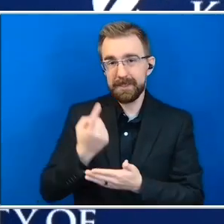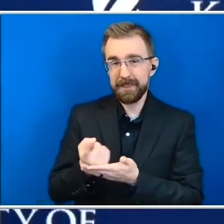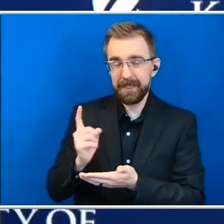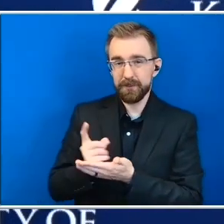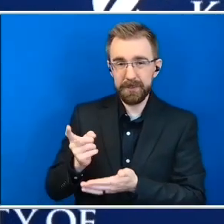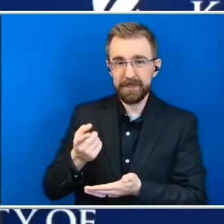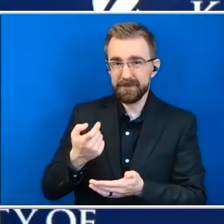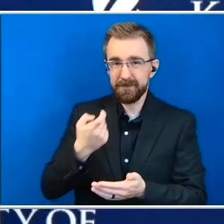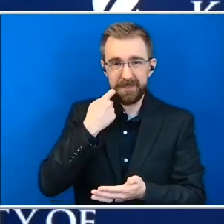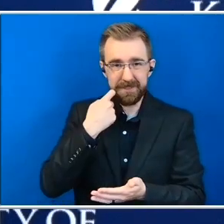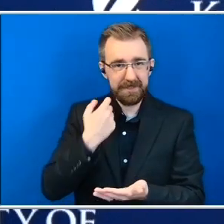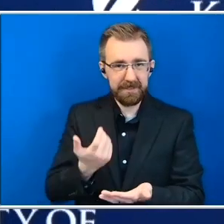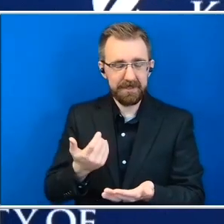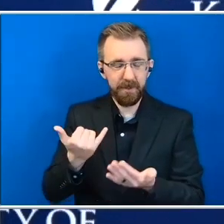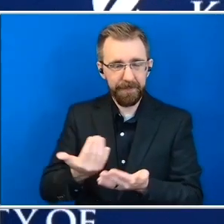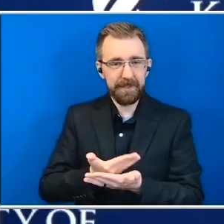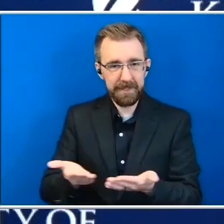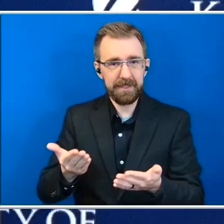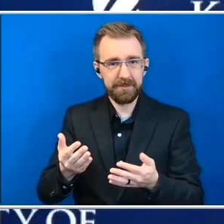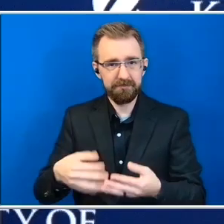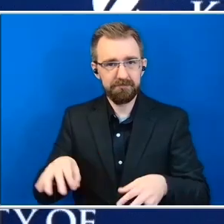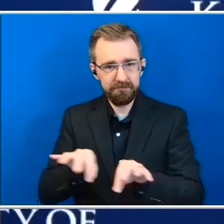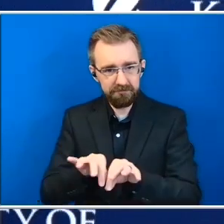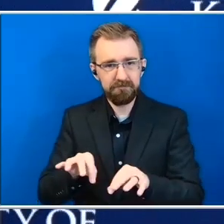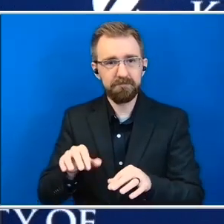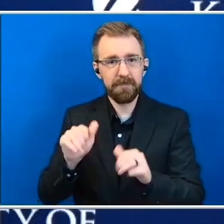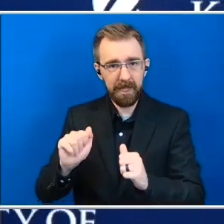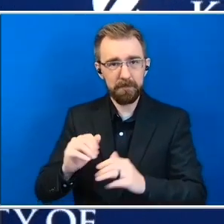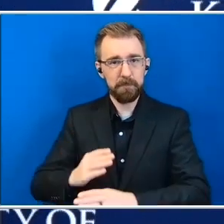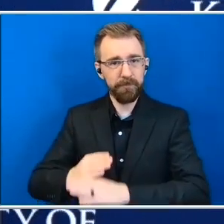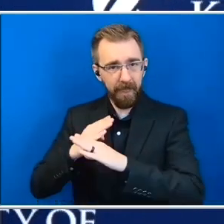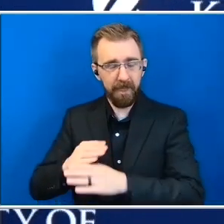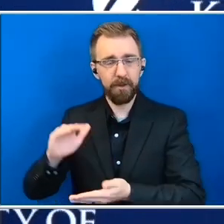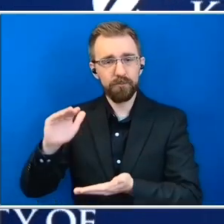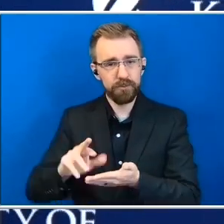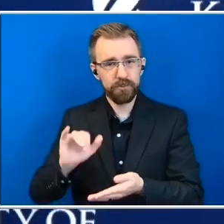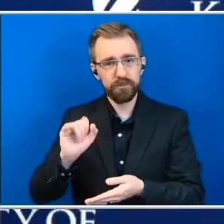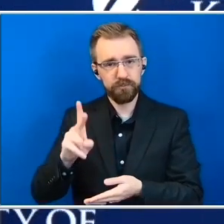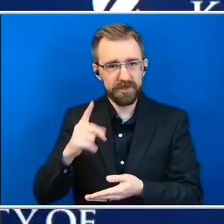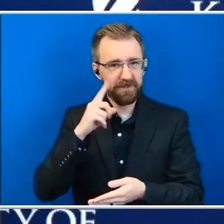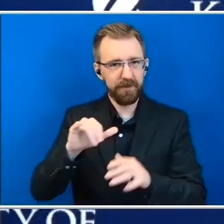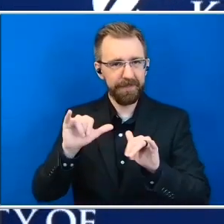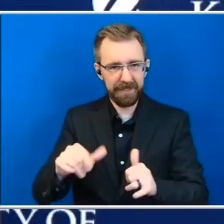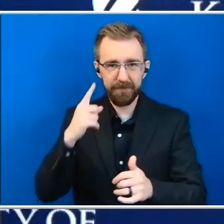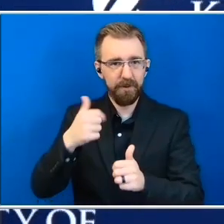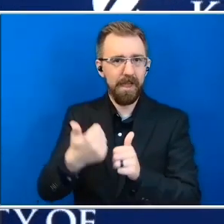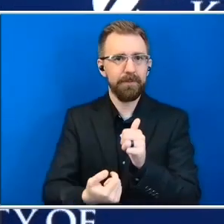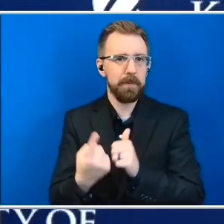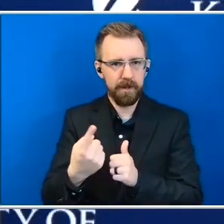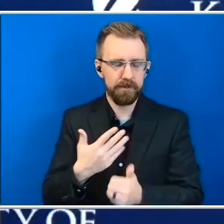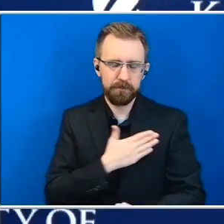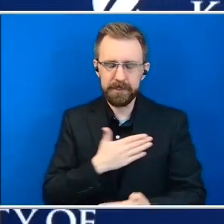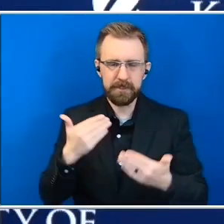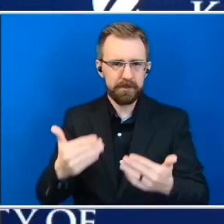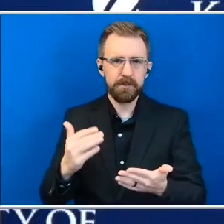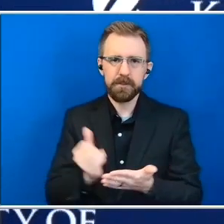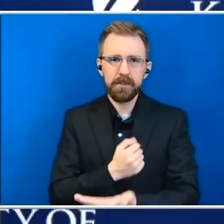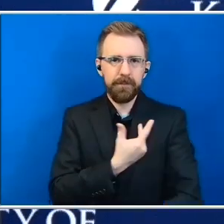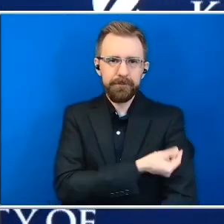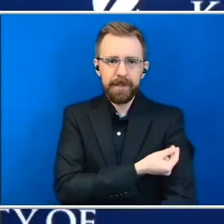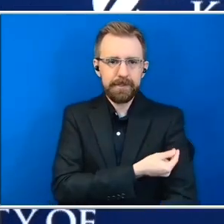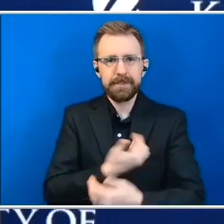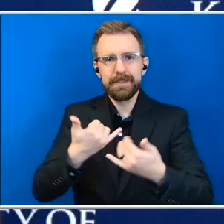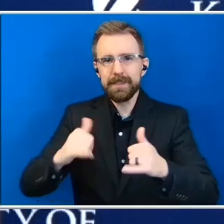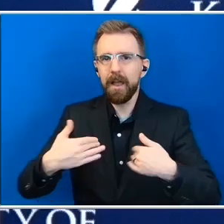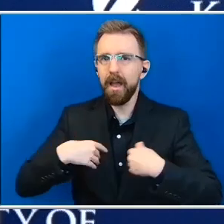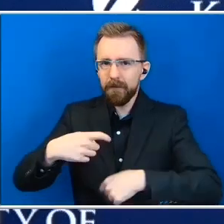are significantly preventable or reduce risk for these for everybody. Please get vaccinated. There still is time to do that to